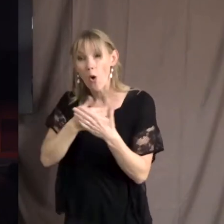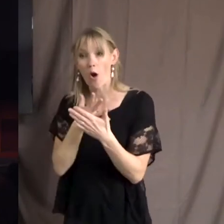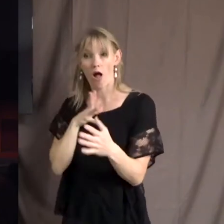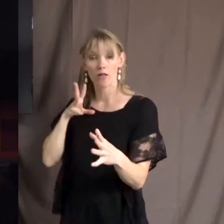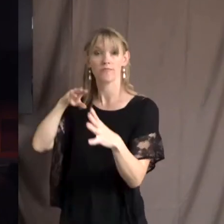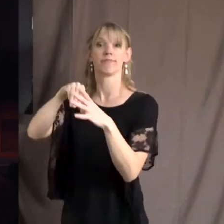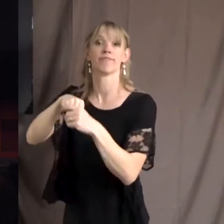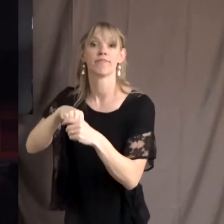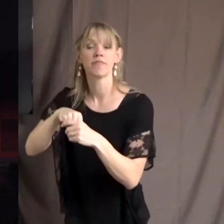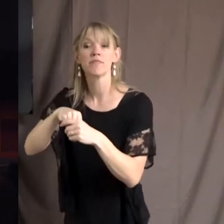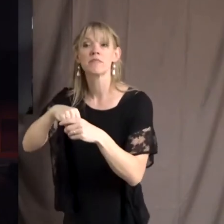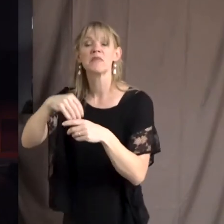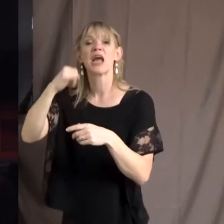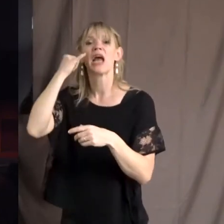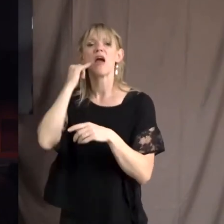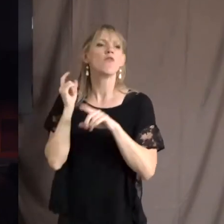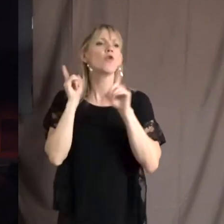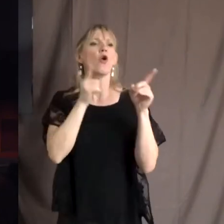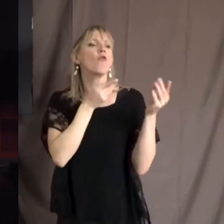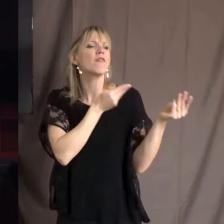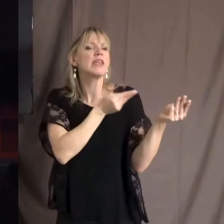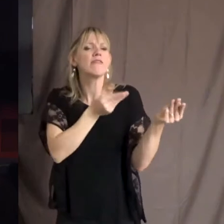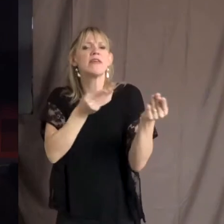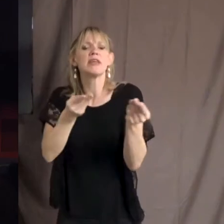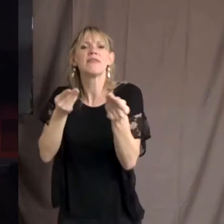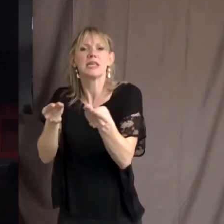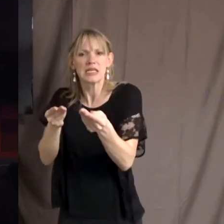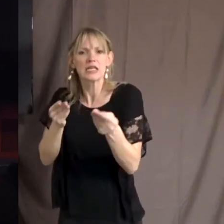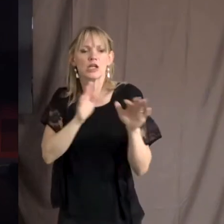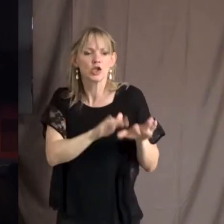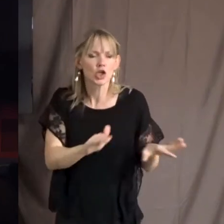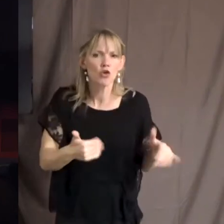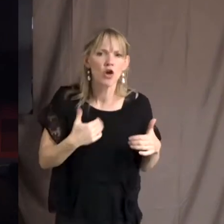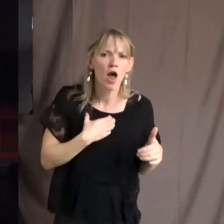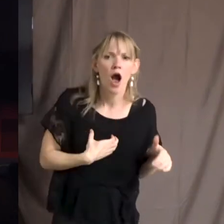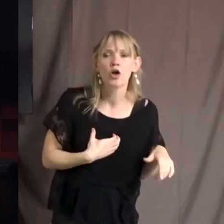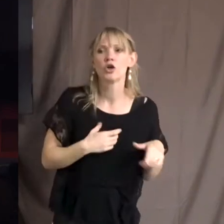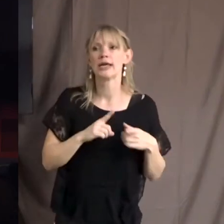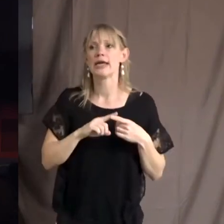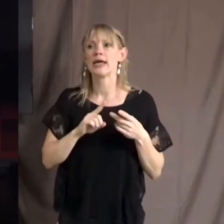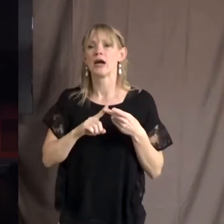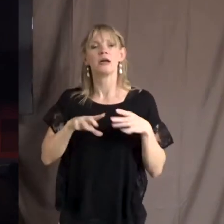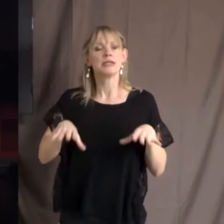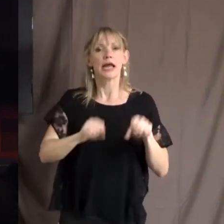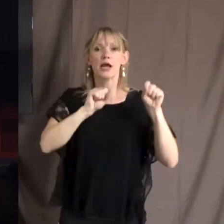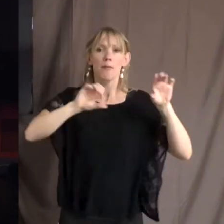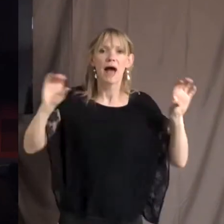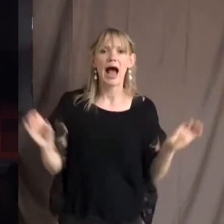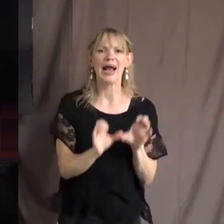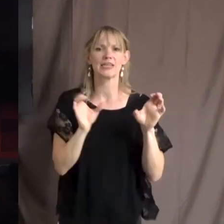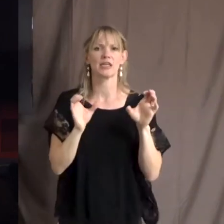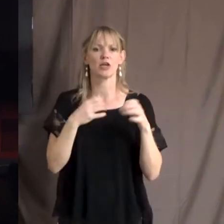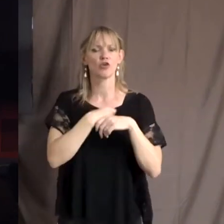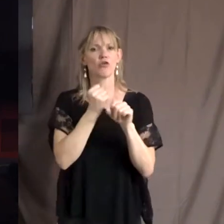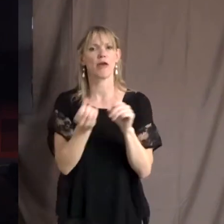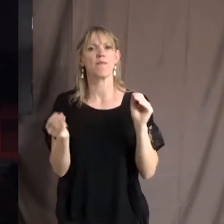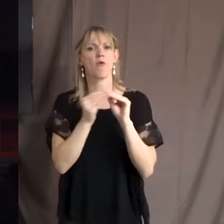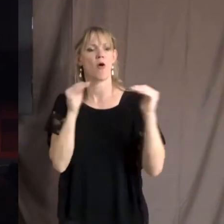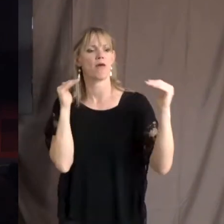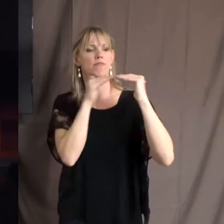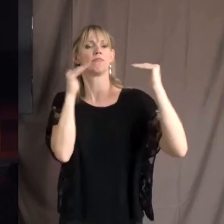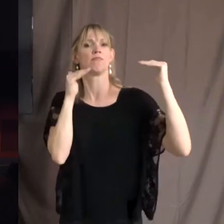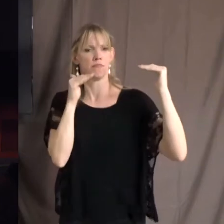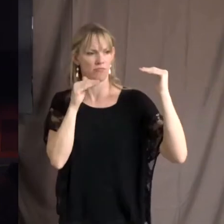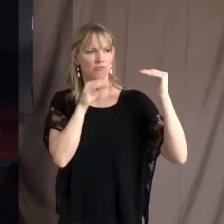out and feed the hungry children of the world, or we go out and take actions to create more equity in the world for people to have